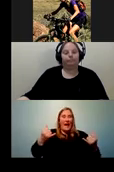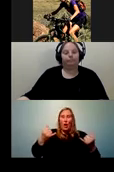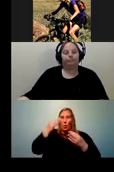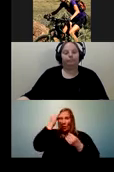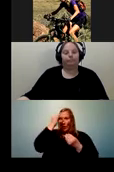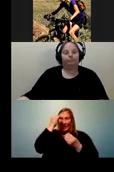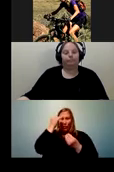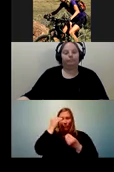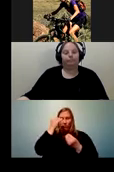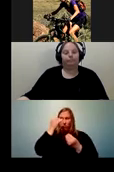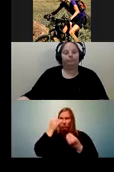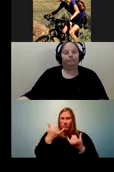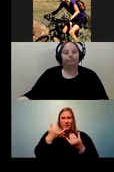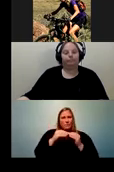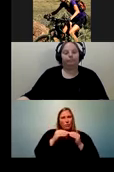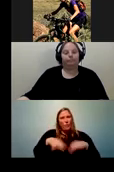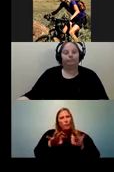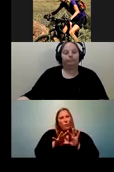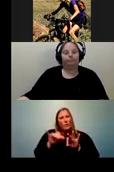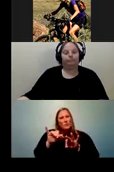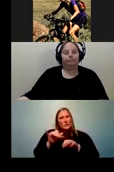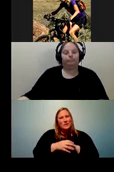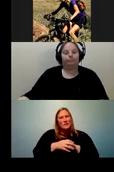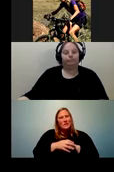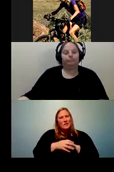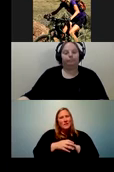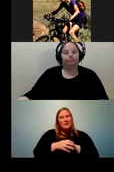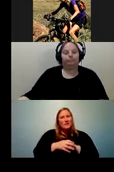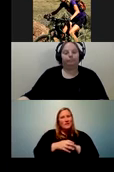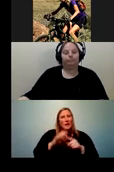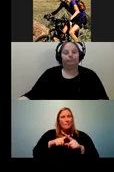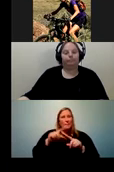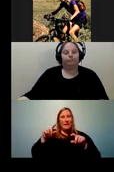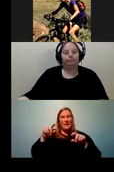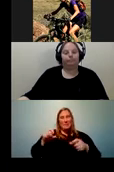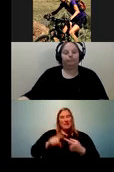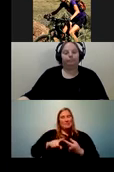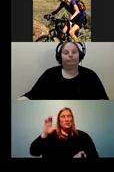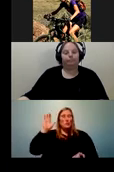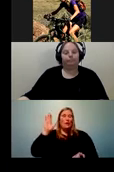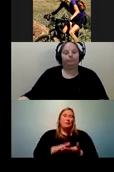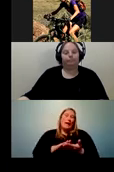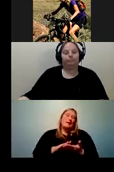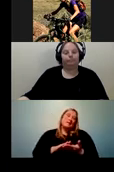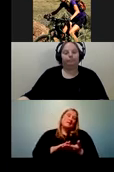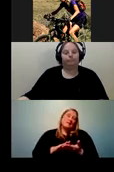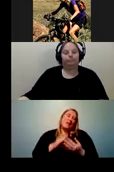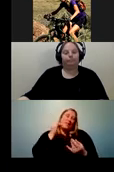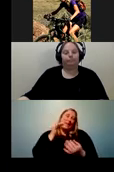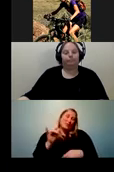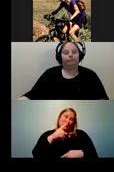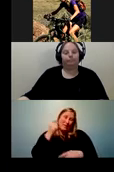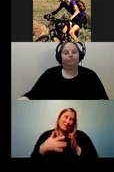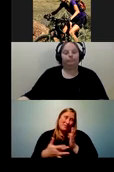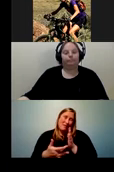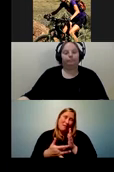more important than ever, but it's also a time where it's possible to do less critical thinking because of technology. I think